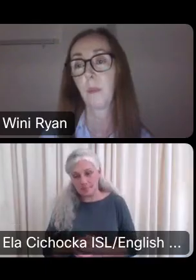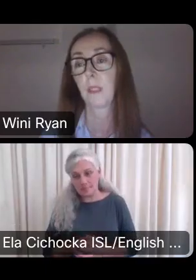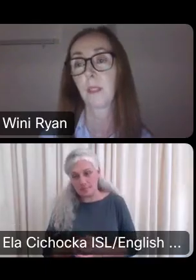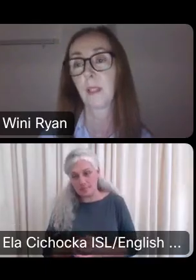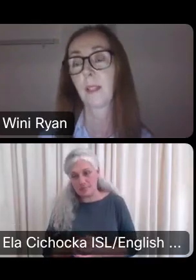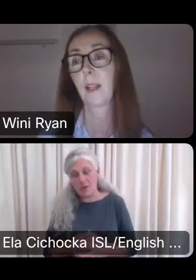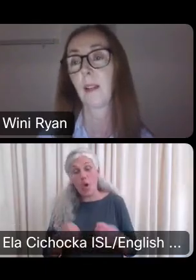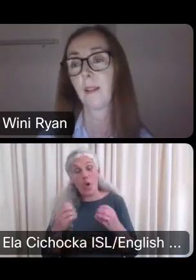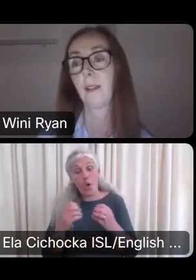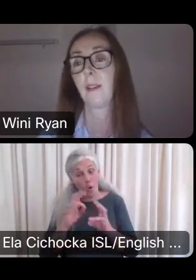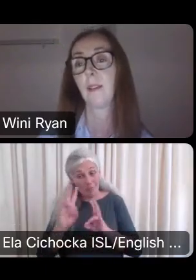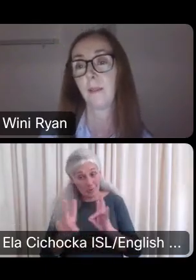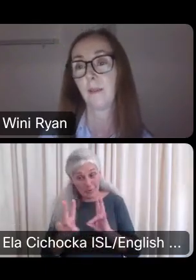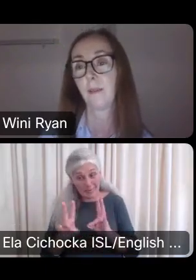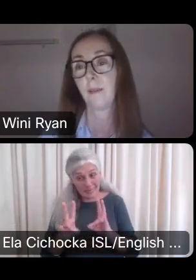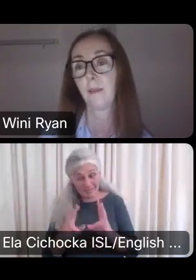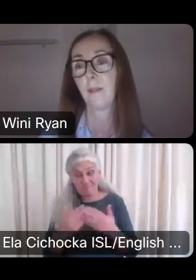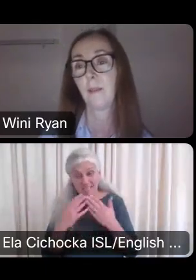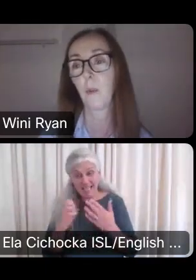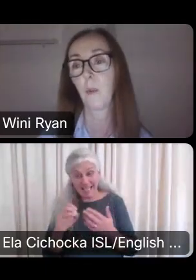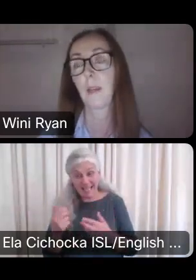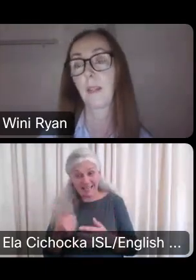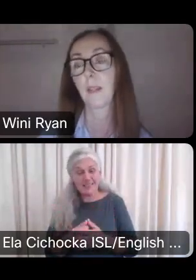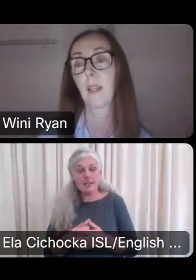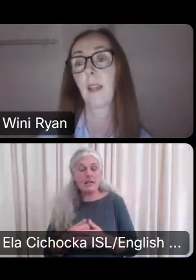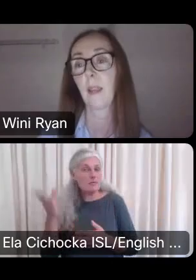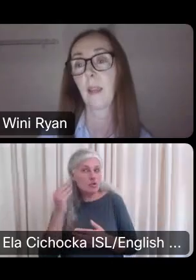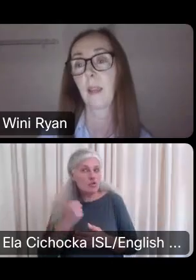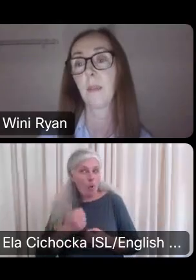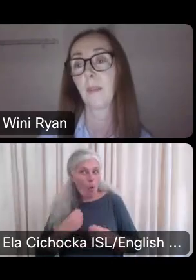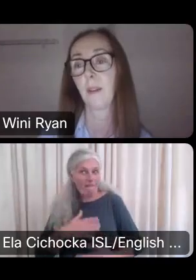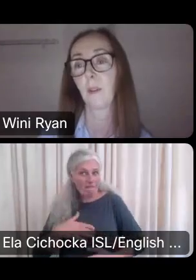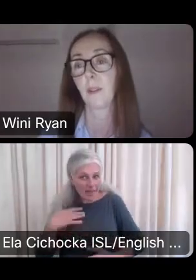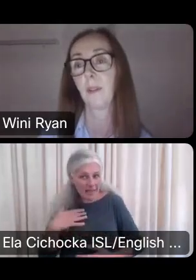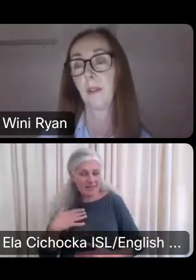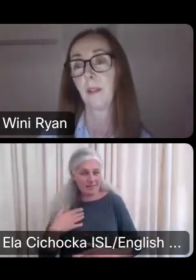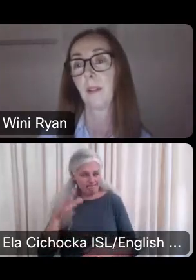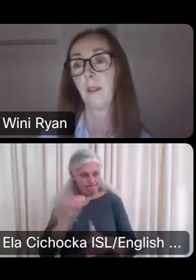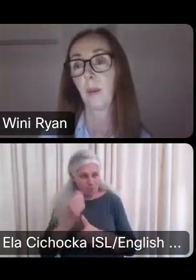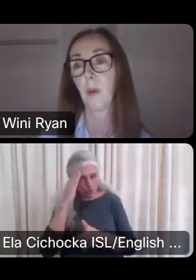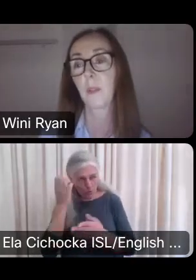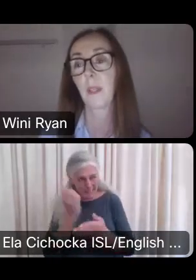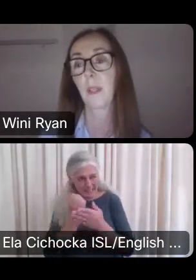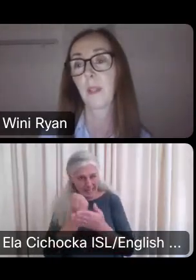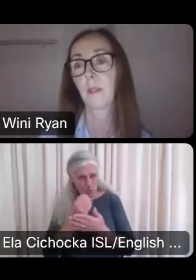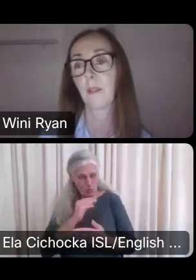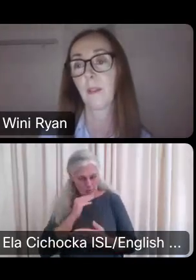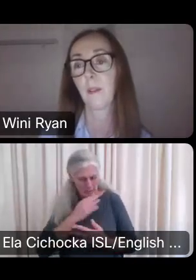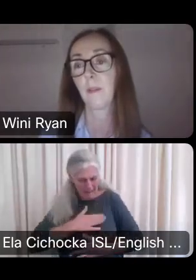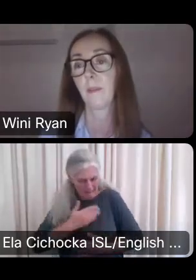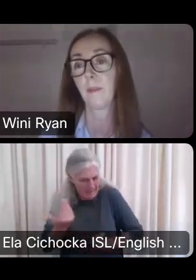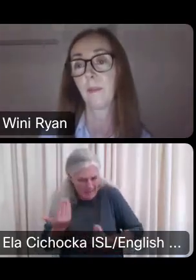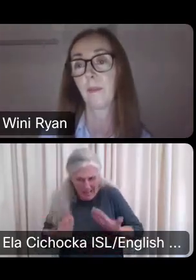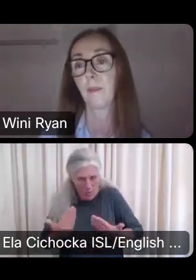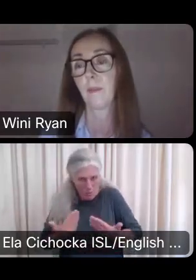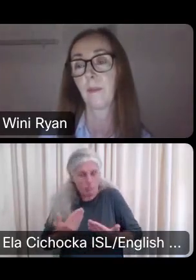Open questions. Thanks, Ella. Listening to your own feelings and naming them also. Pausing.